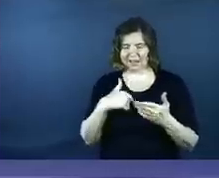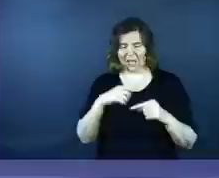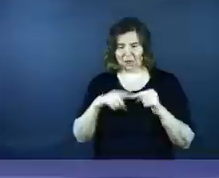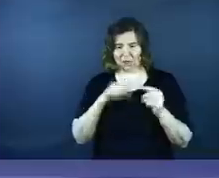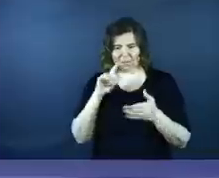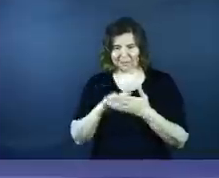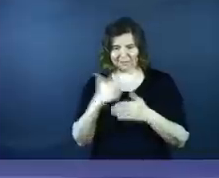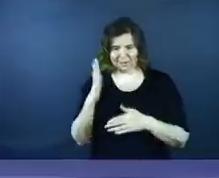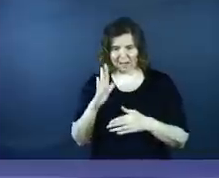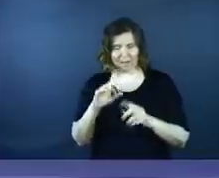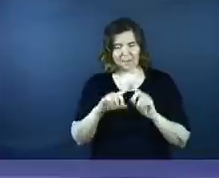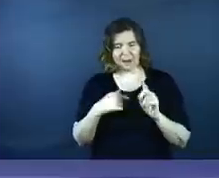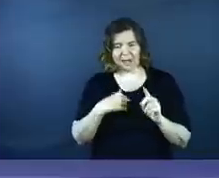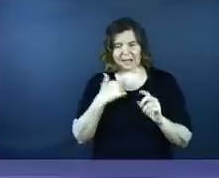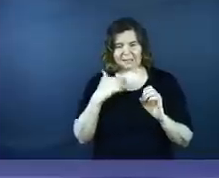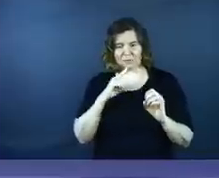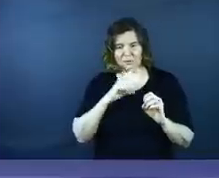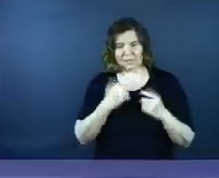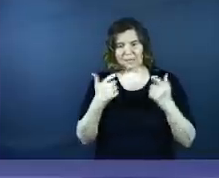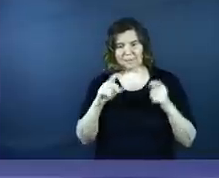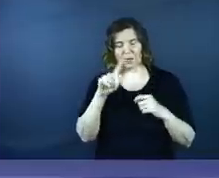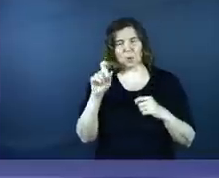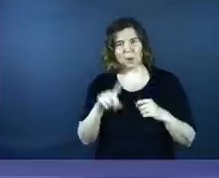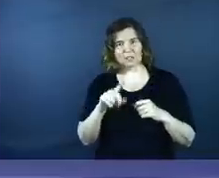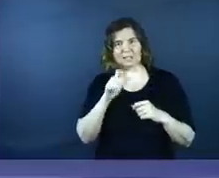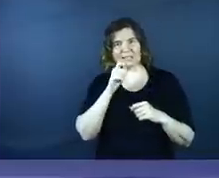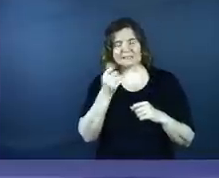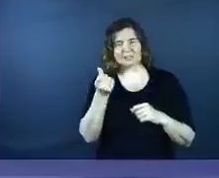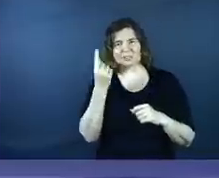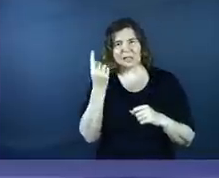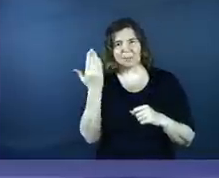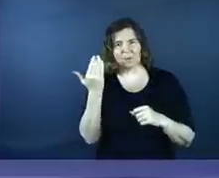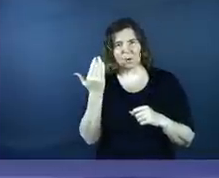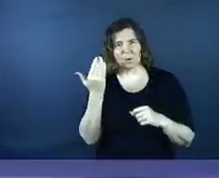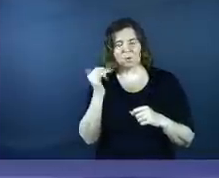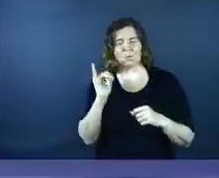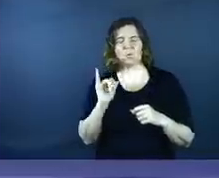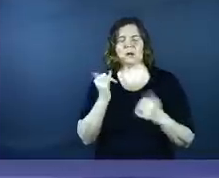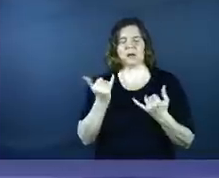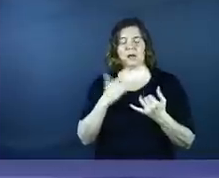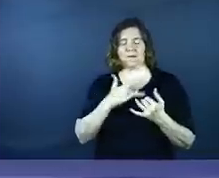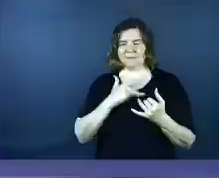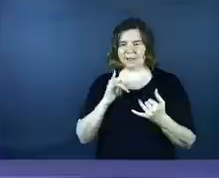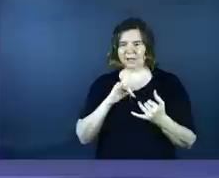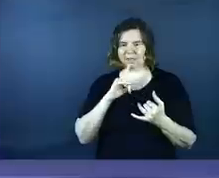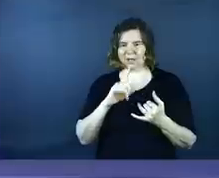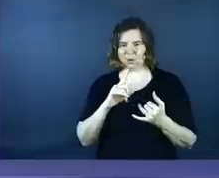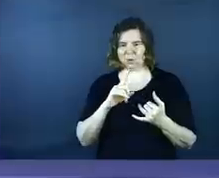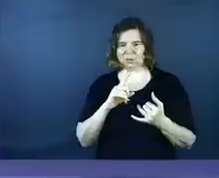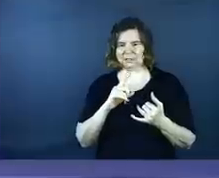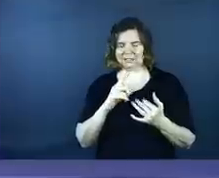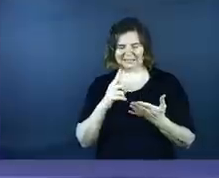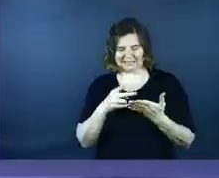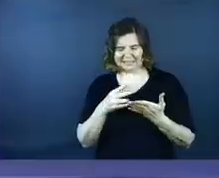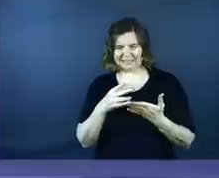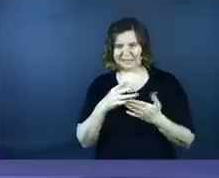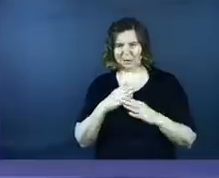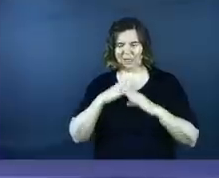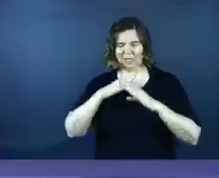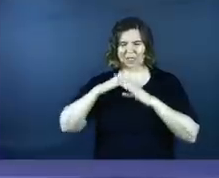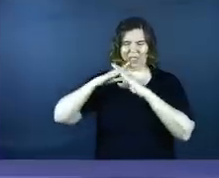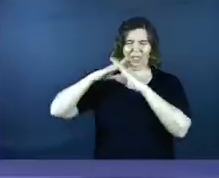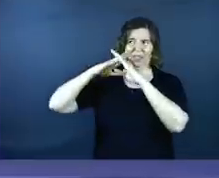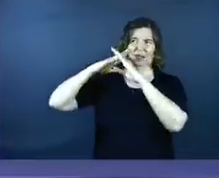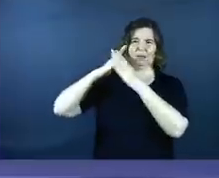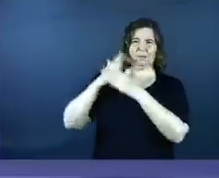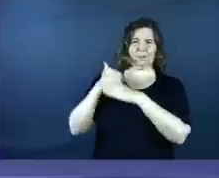couldn't believe in God. He's like, I just had some really big questions that were out there. And he's like, and I felt like there was these objections. They were like brick walls between